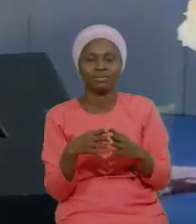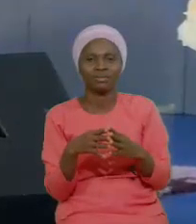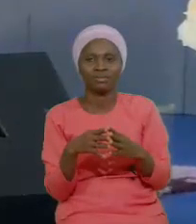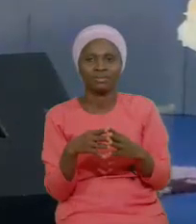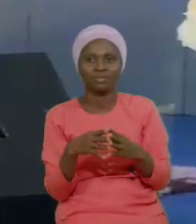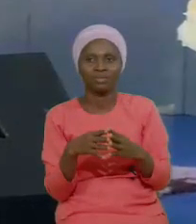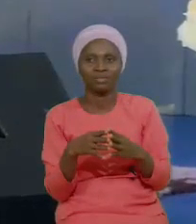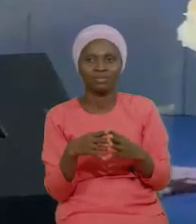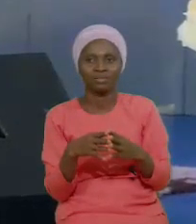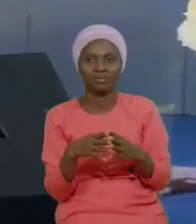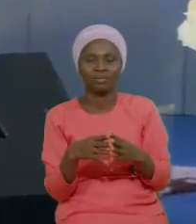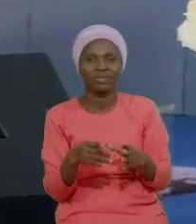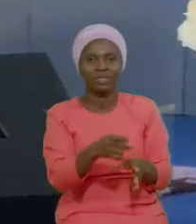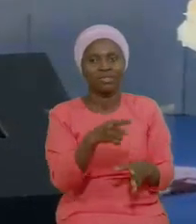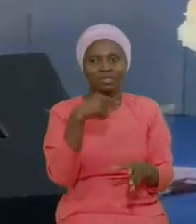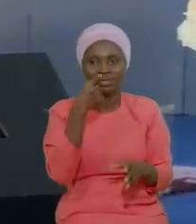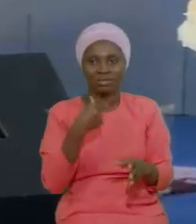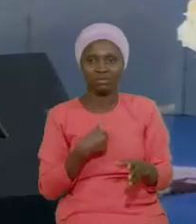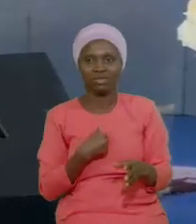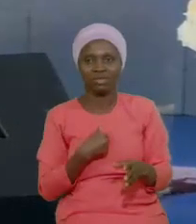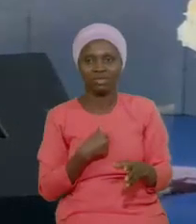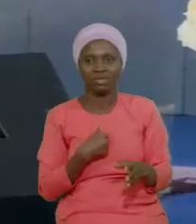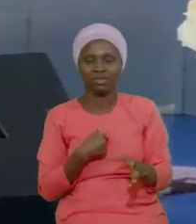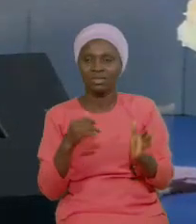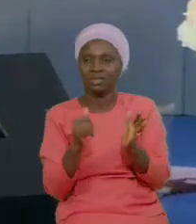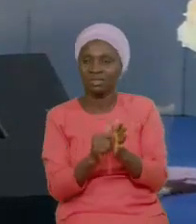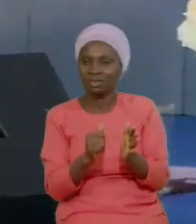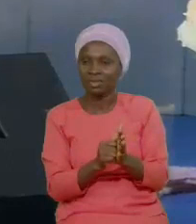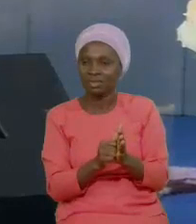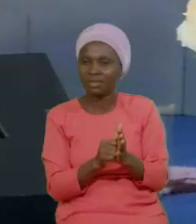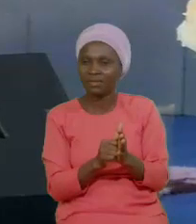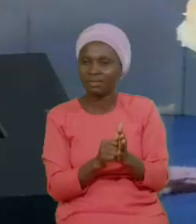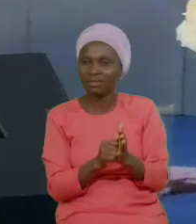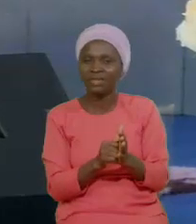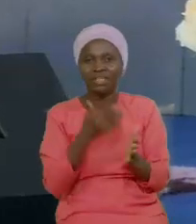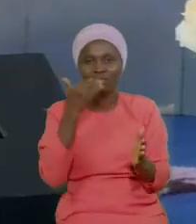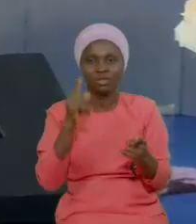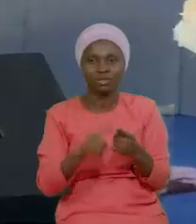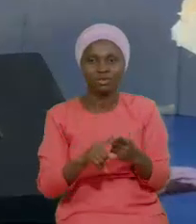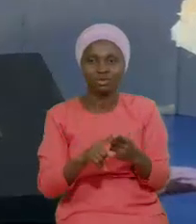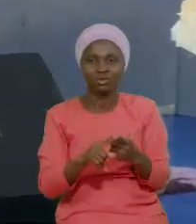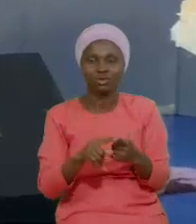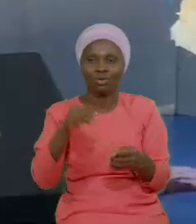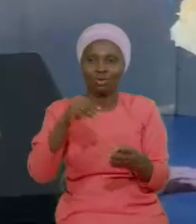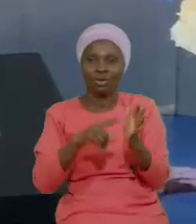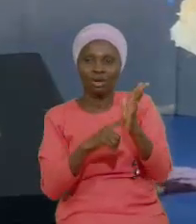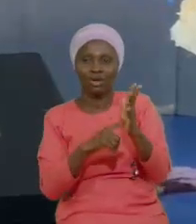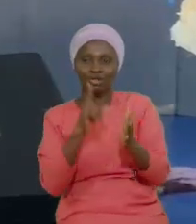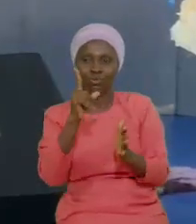They tell me that it's better to light one candle than to curse the